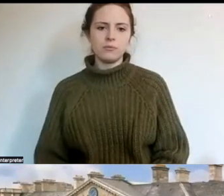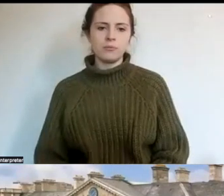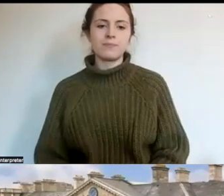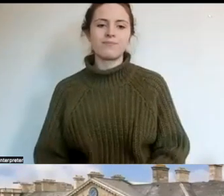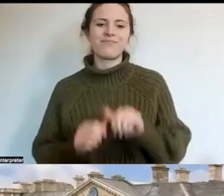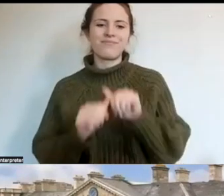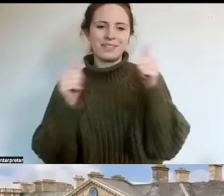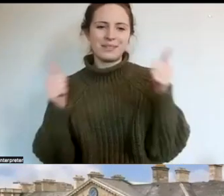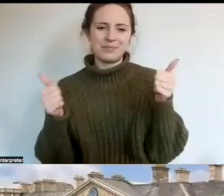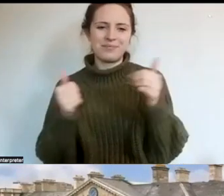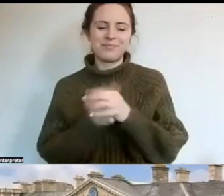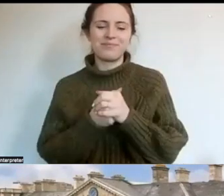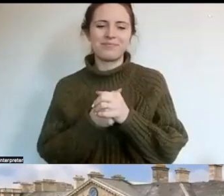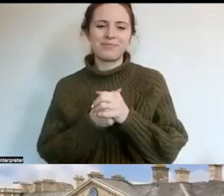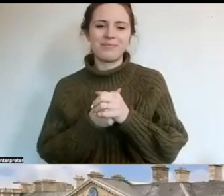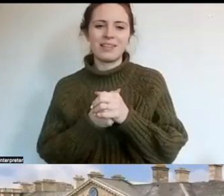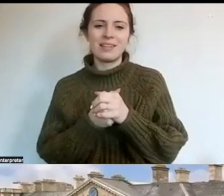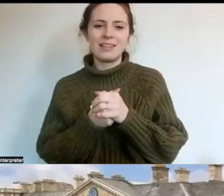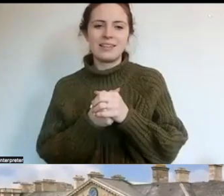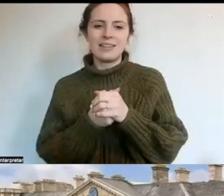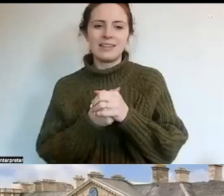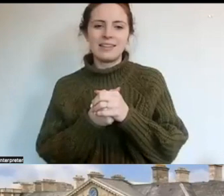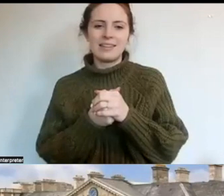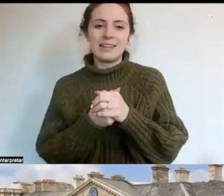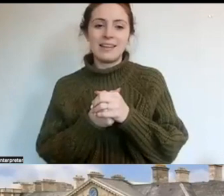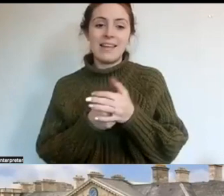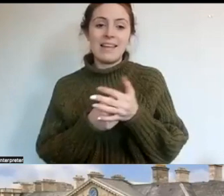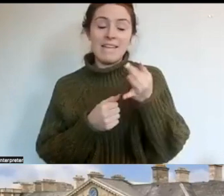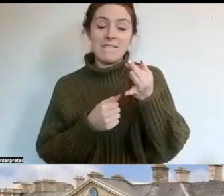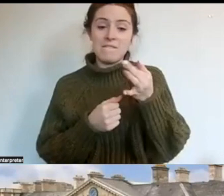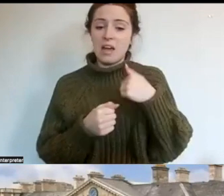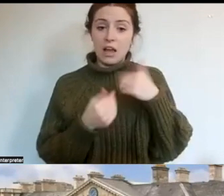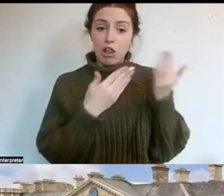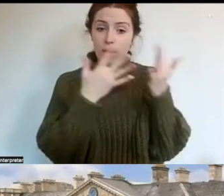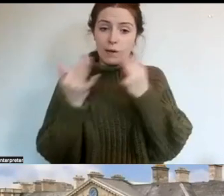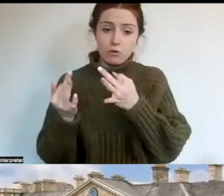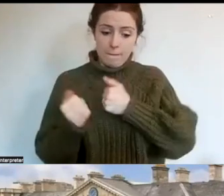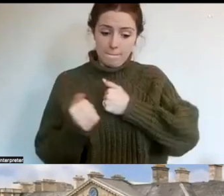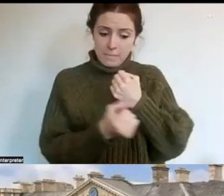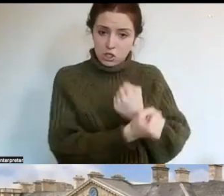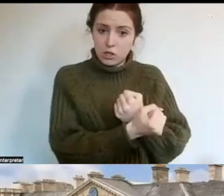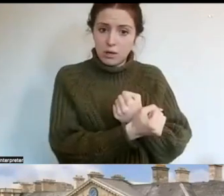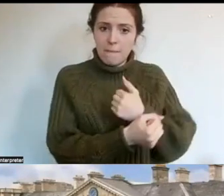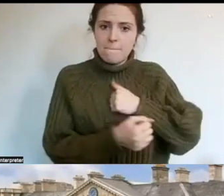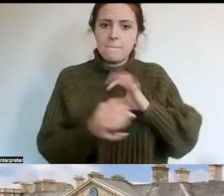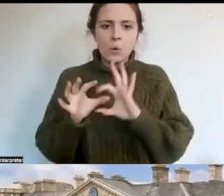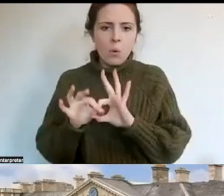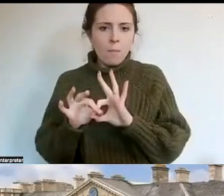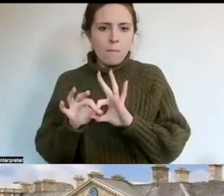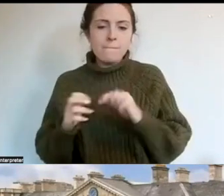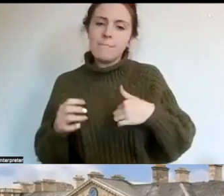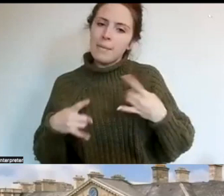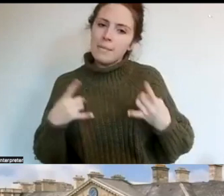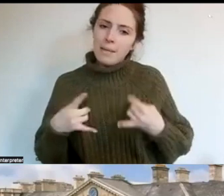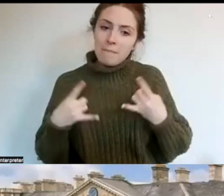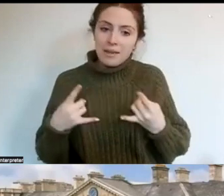Hi. So long as I'm able to look after my son in my home, that would make me very happy. That's all